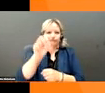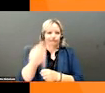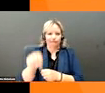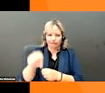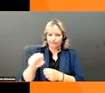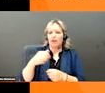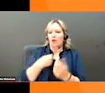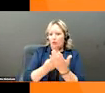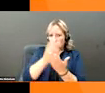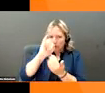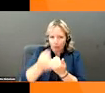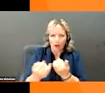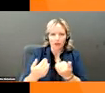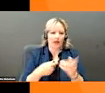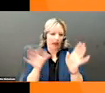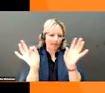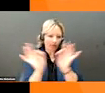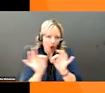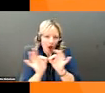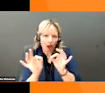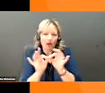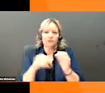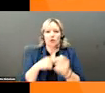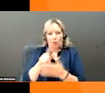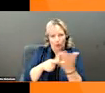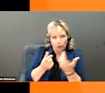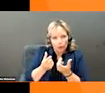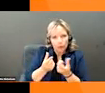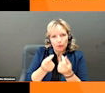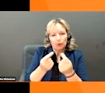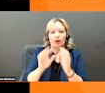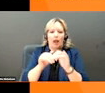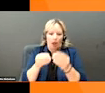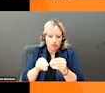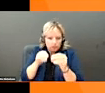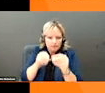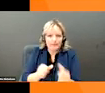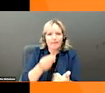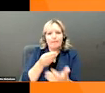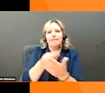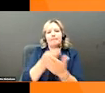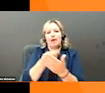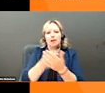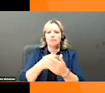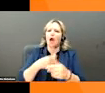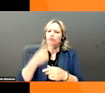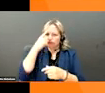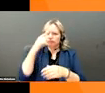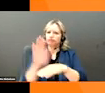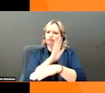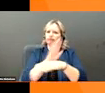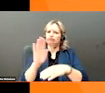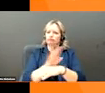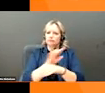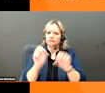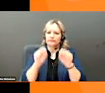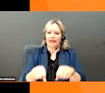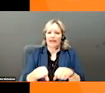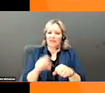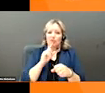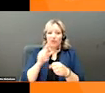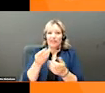and that you have a clear understanding of business. And basically the budget is all the